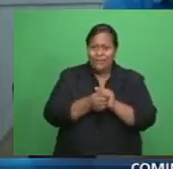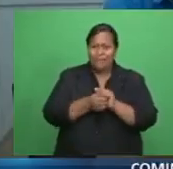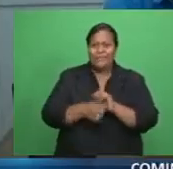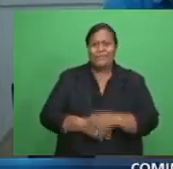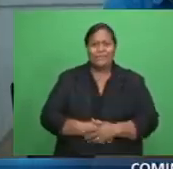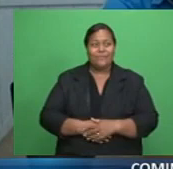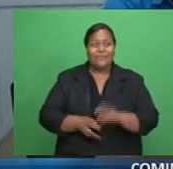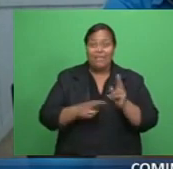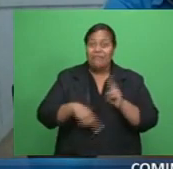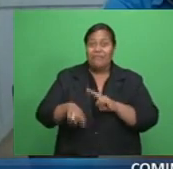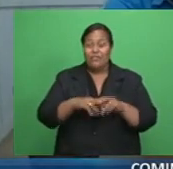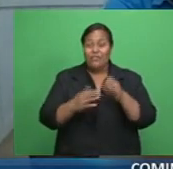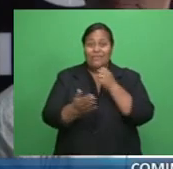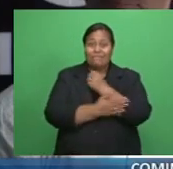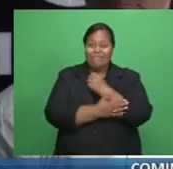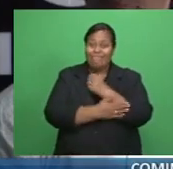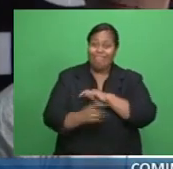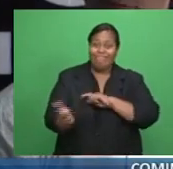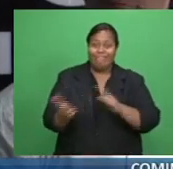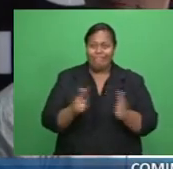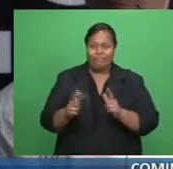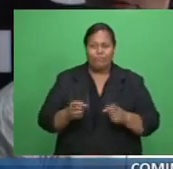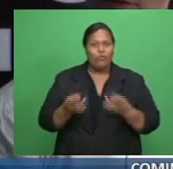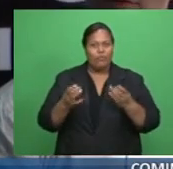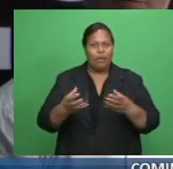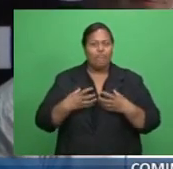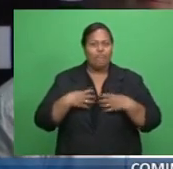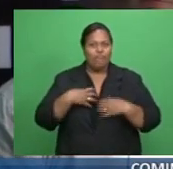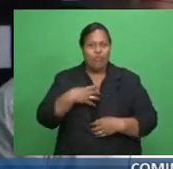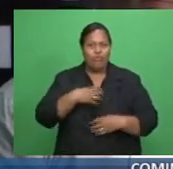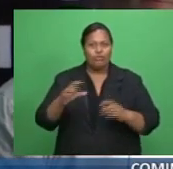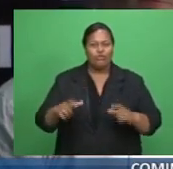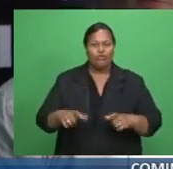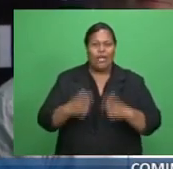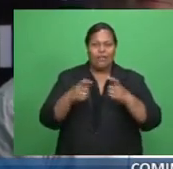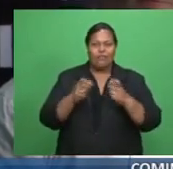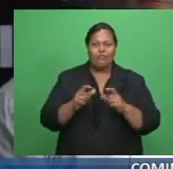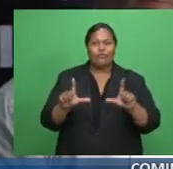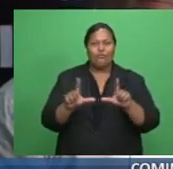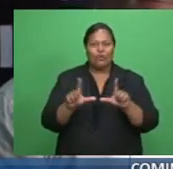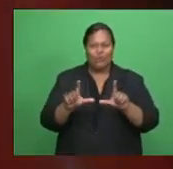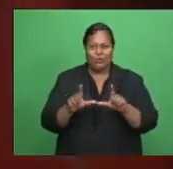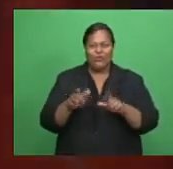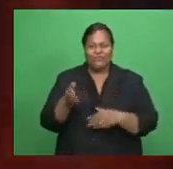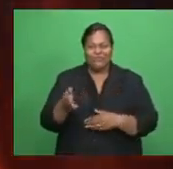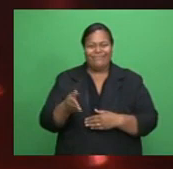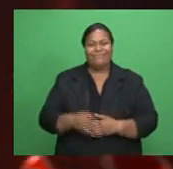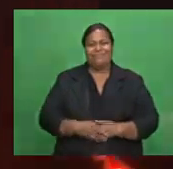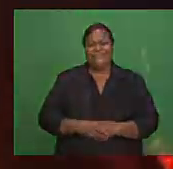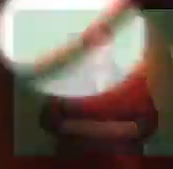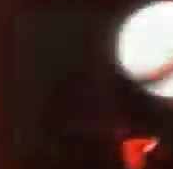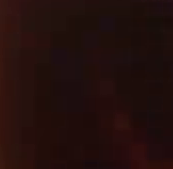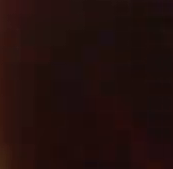And Fiji Sevens prepare for more challenges on road to Tokyo. This and more coming up.